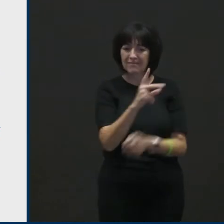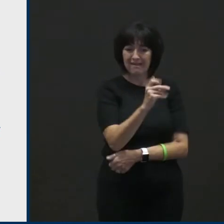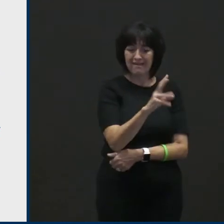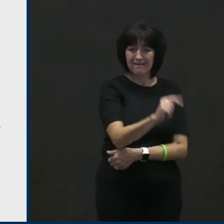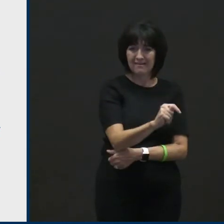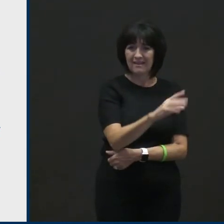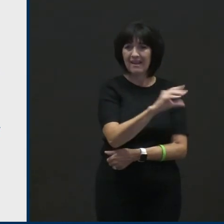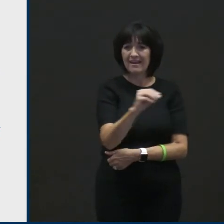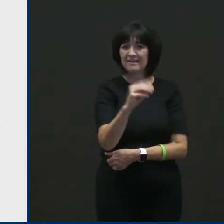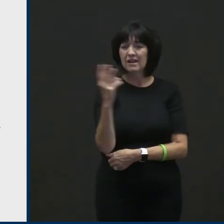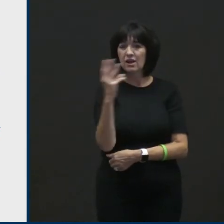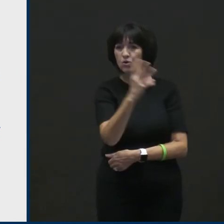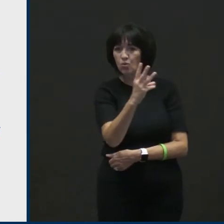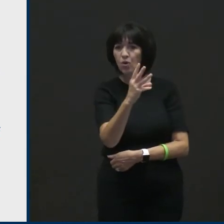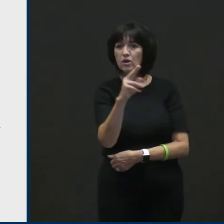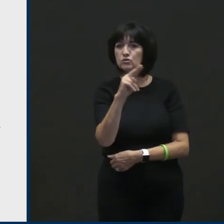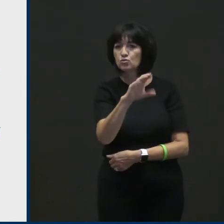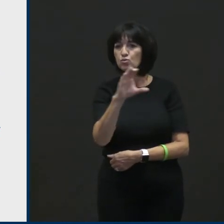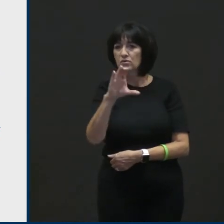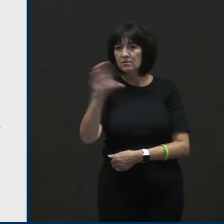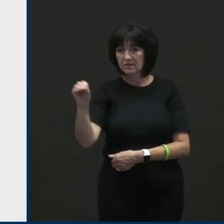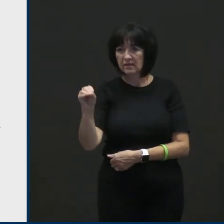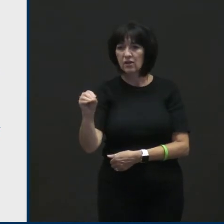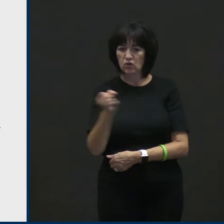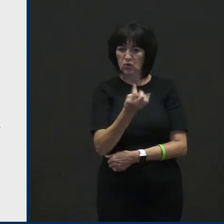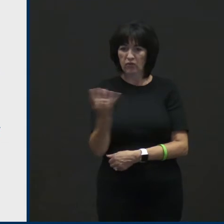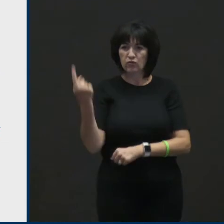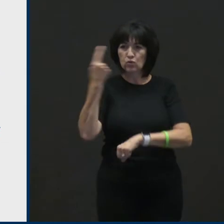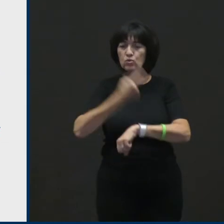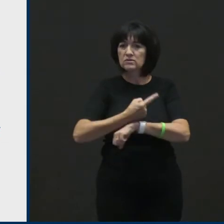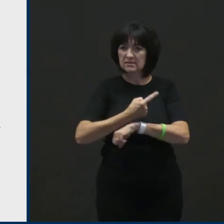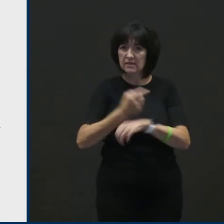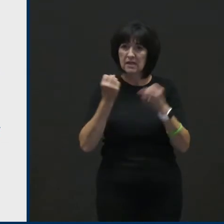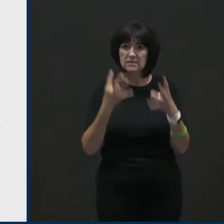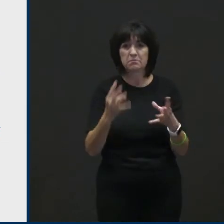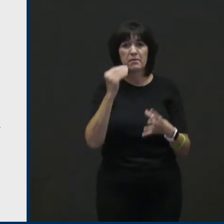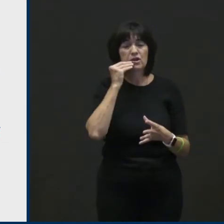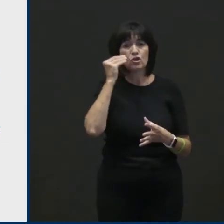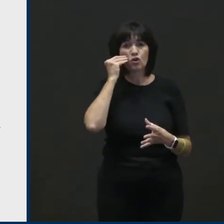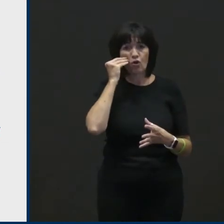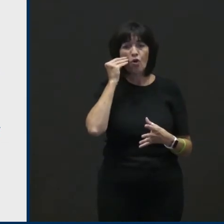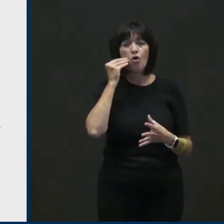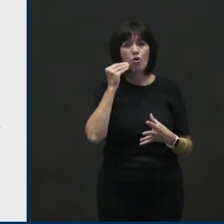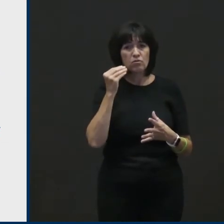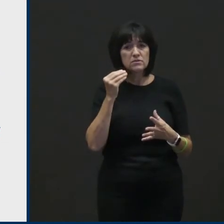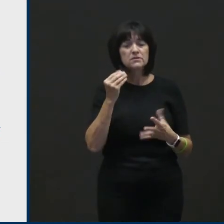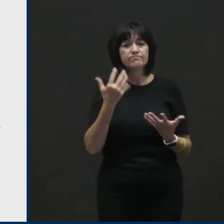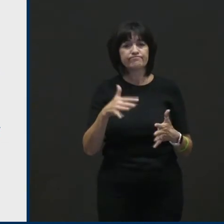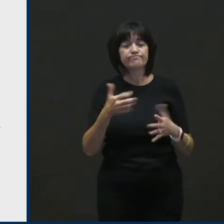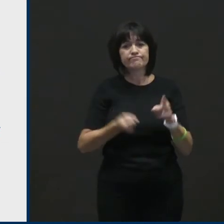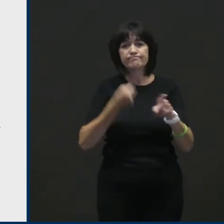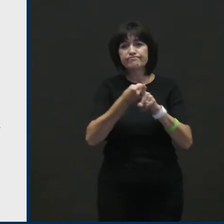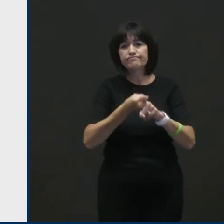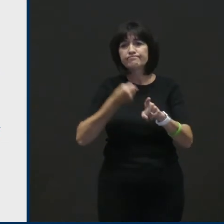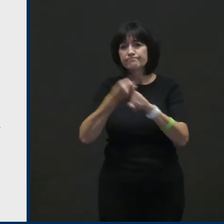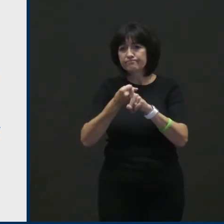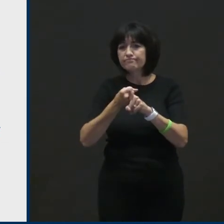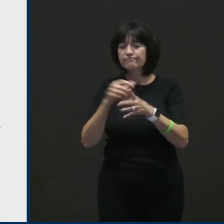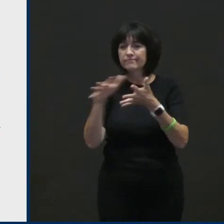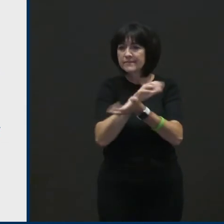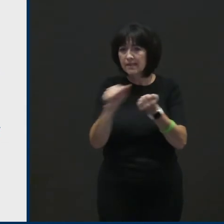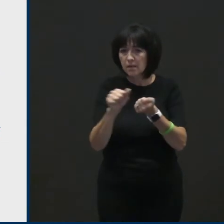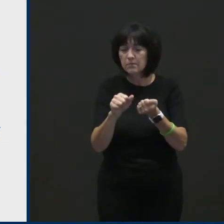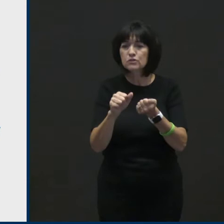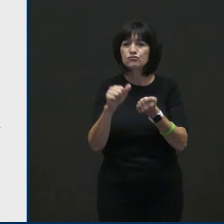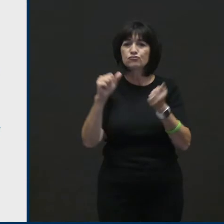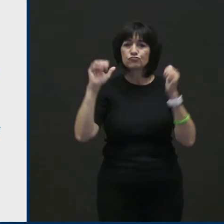northwestern Newcastle County over a few days. So we are developing this program. It's been something we've talked about for a few years, and